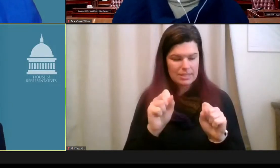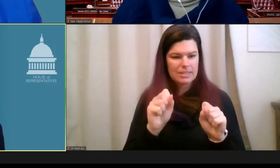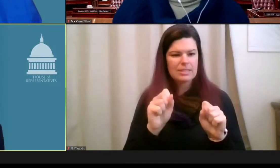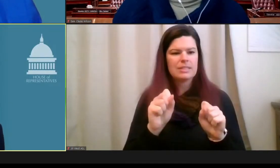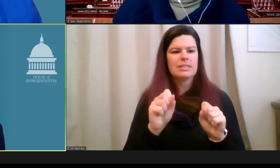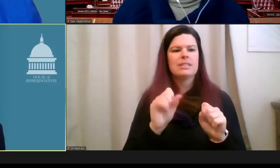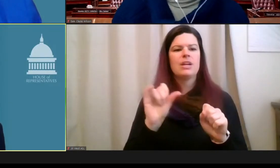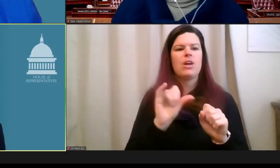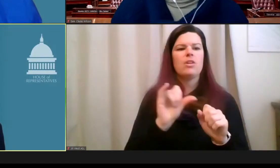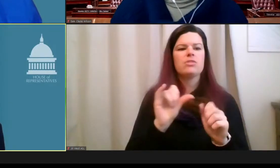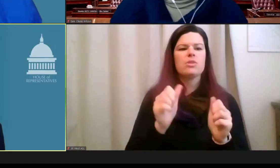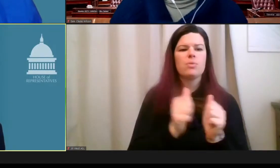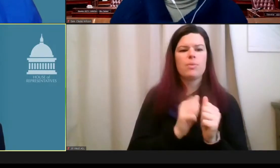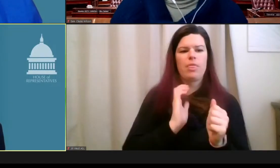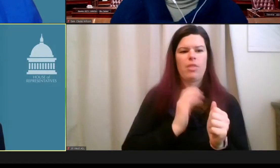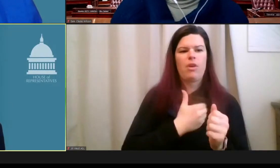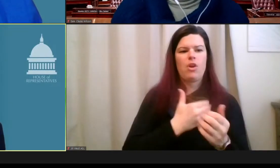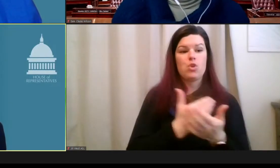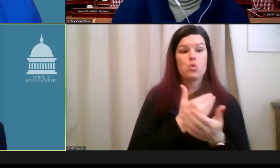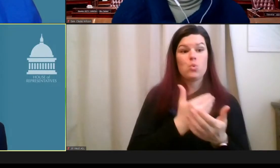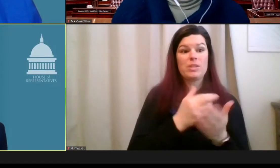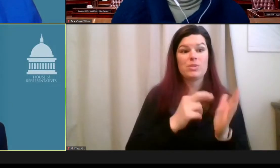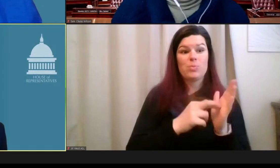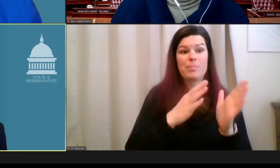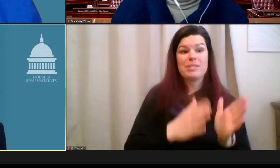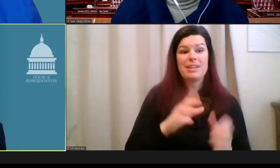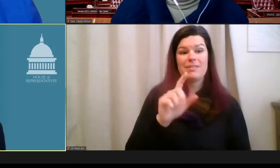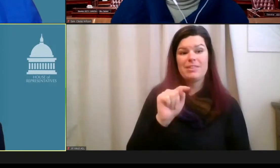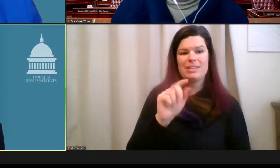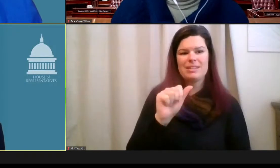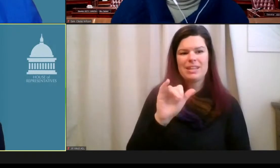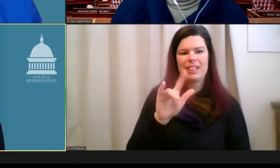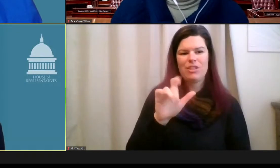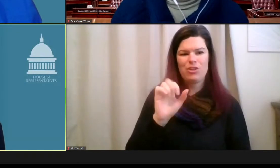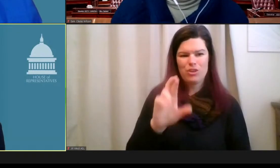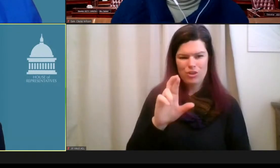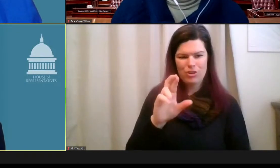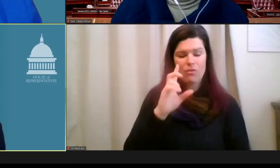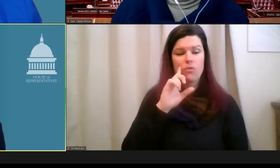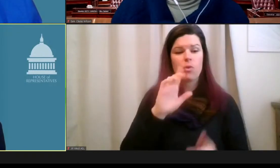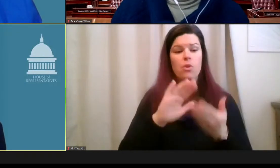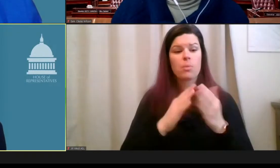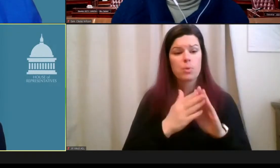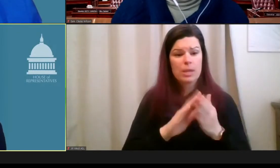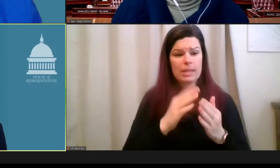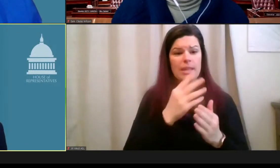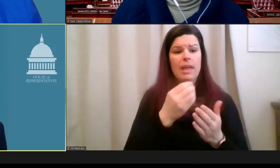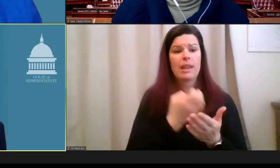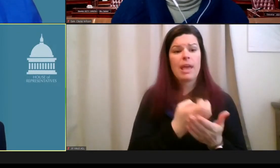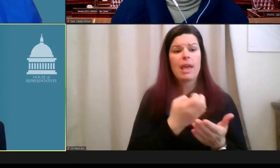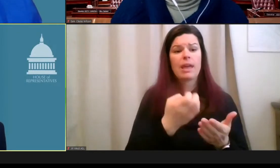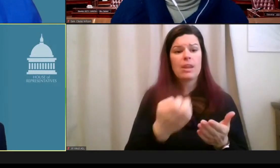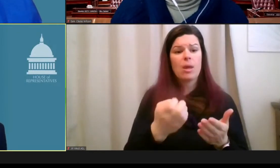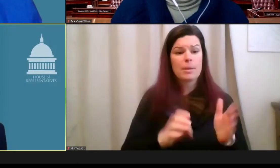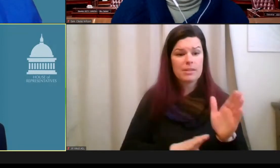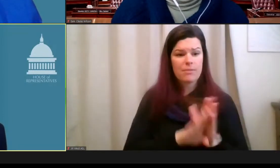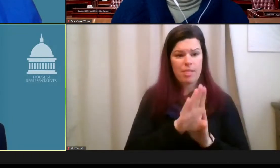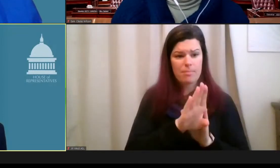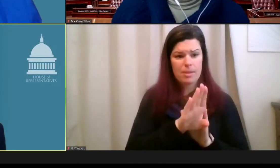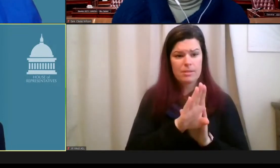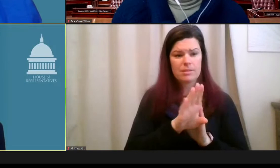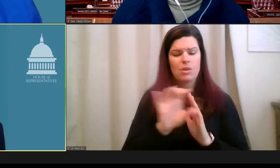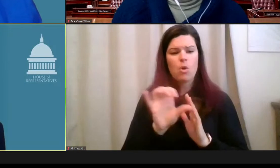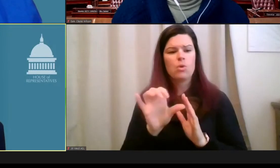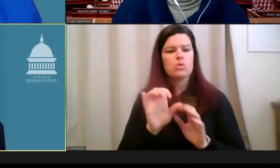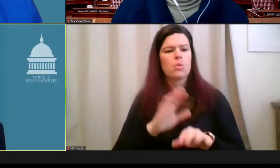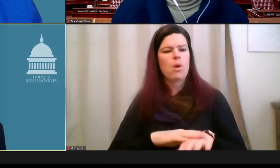who we're excited to hear from, Representative Taylor, in Community and Economic Development. And I serve on the Appropriations Committee, where we